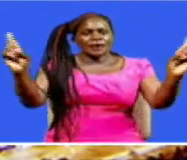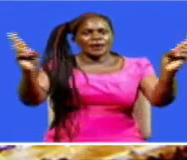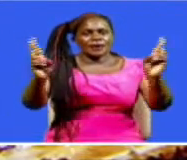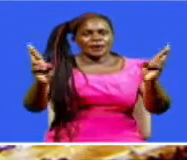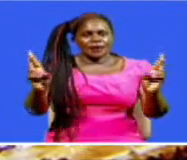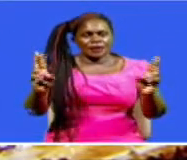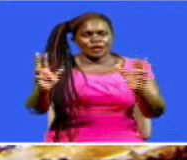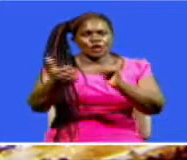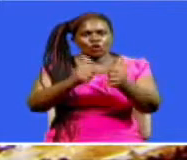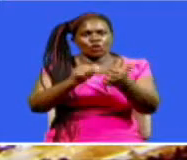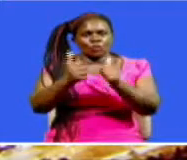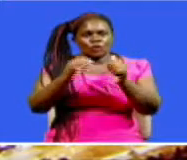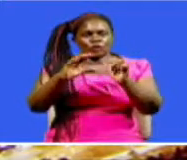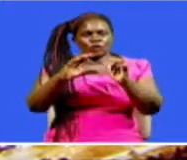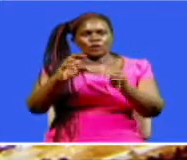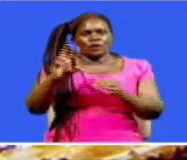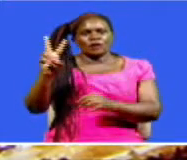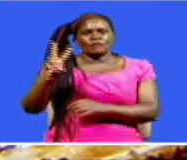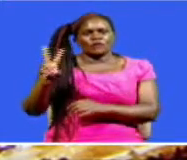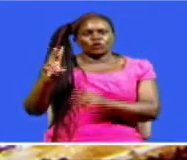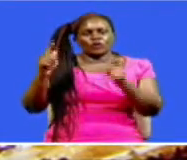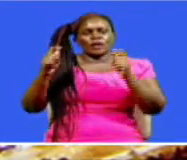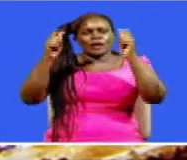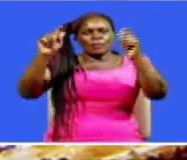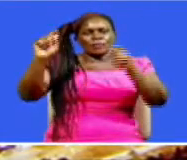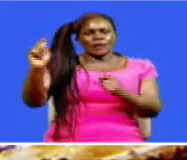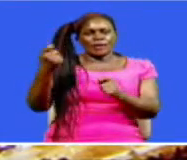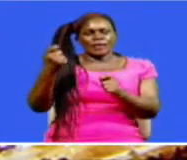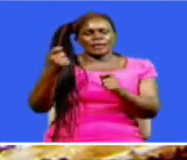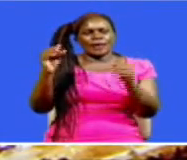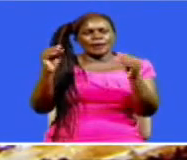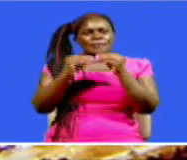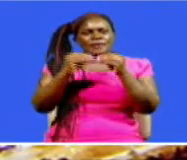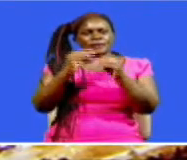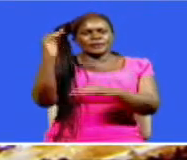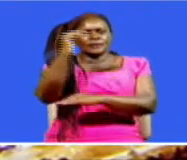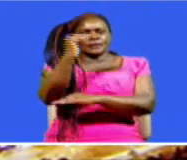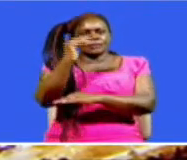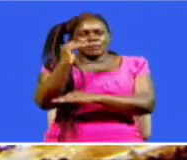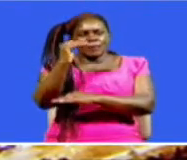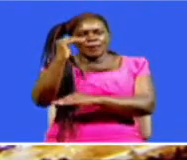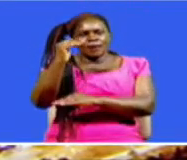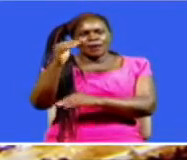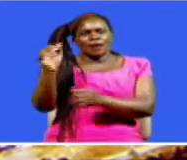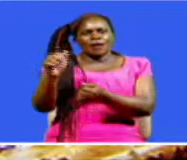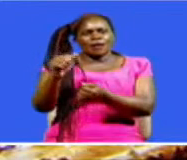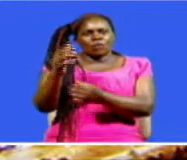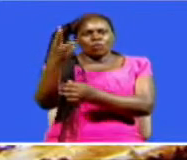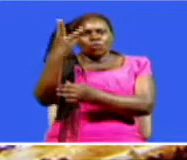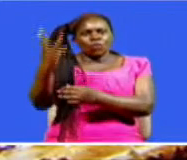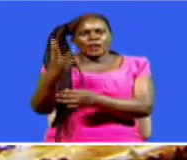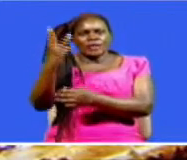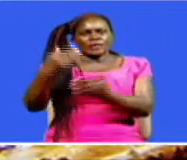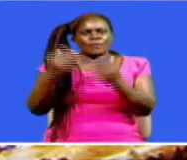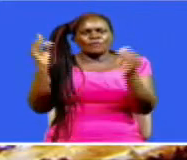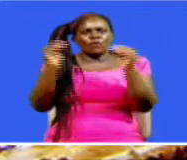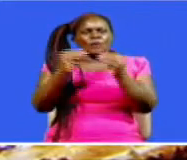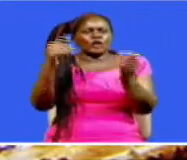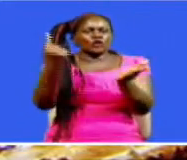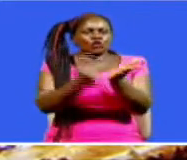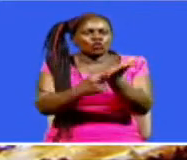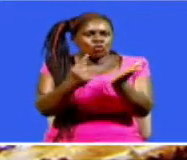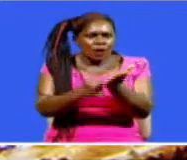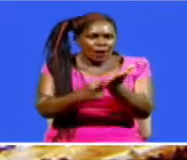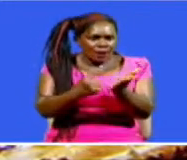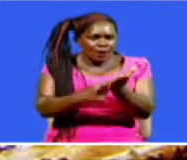kwa kinyanganyiro cha kombe la Victoria. Kenya itakuwa uwanjani dhidi ya Zambia siku ya Jumatano kabla ya kumenyana ya Uganda